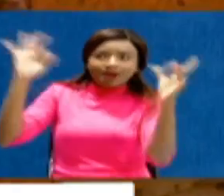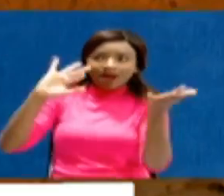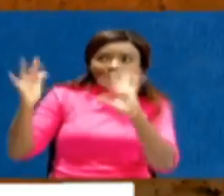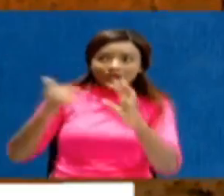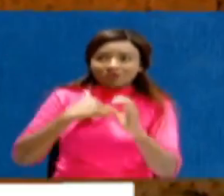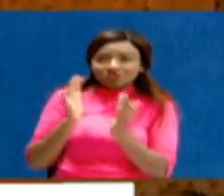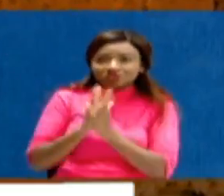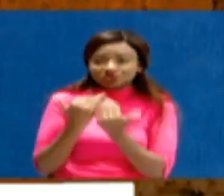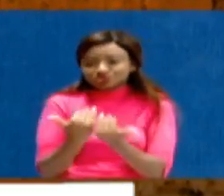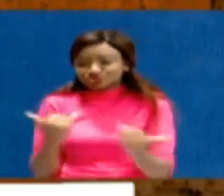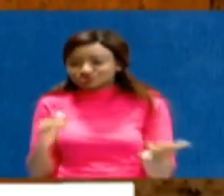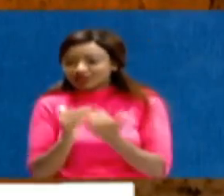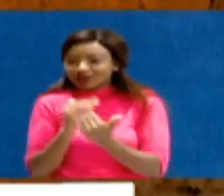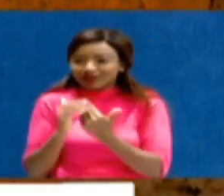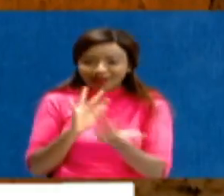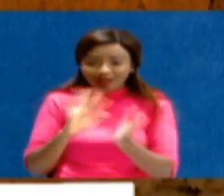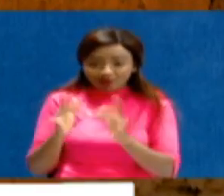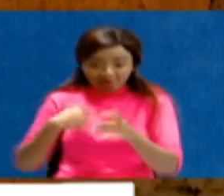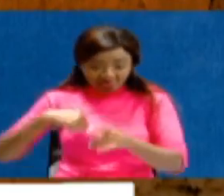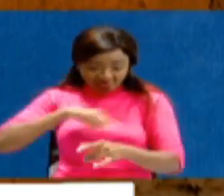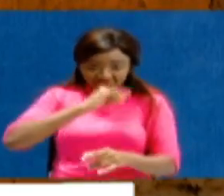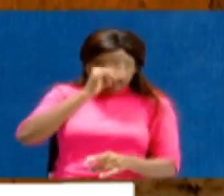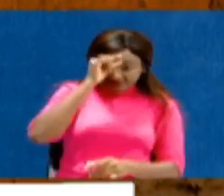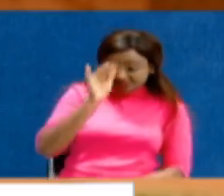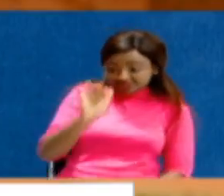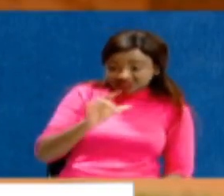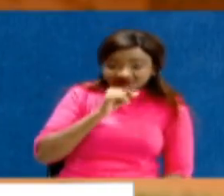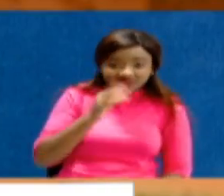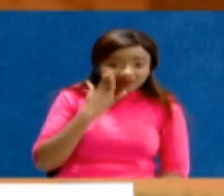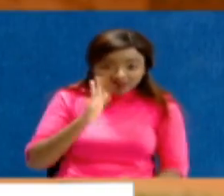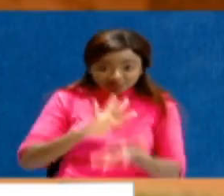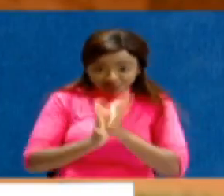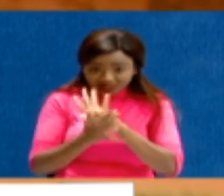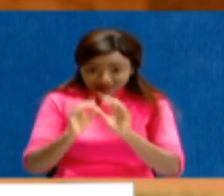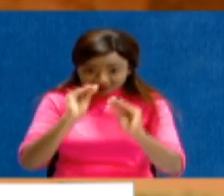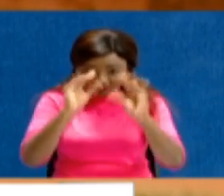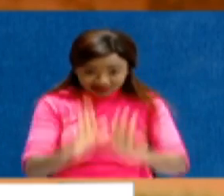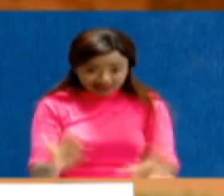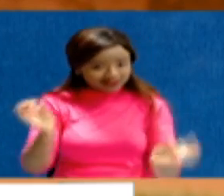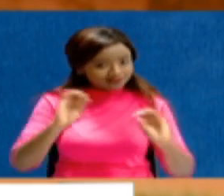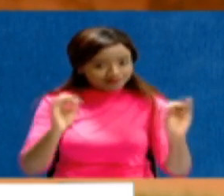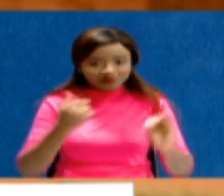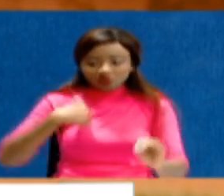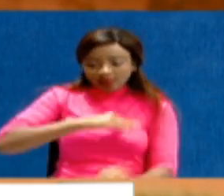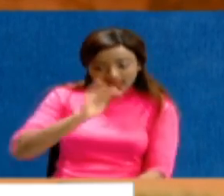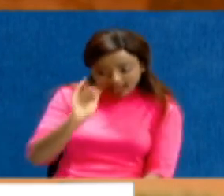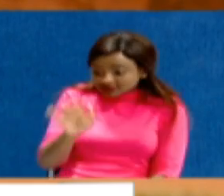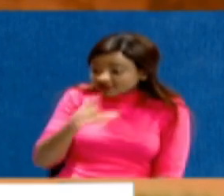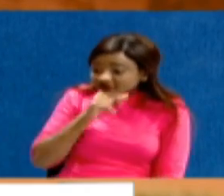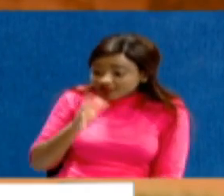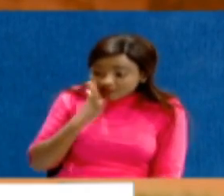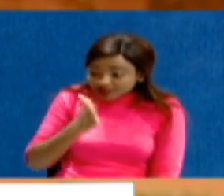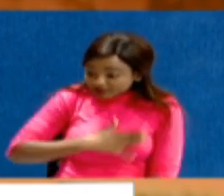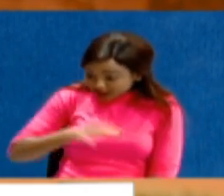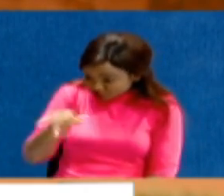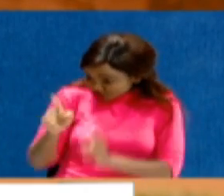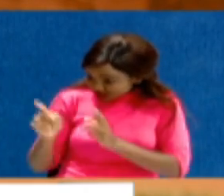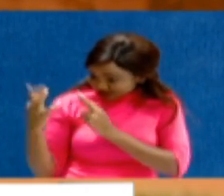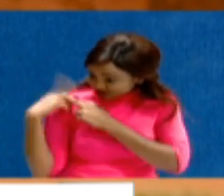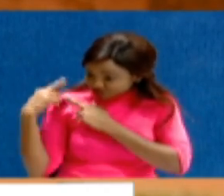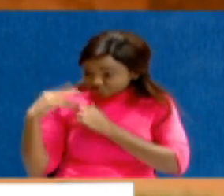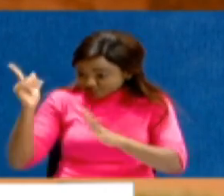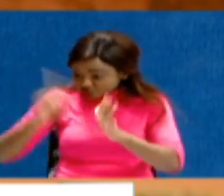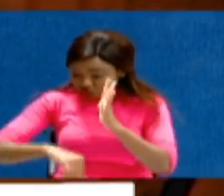government, we are not asking parents to be teachers. We are simply telling them to play the role that they are expected to play, that